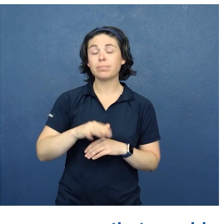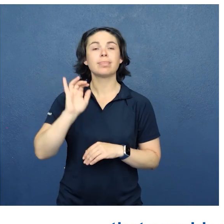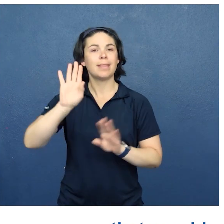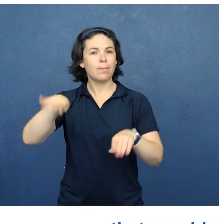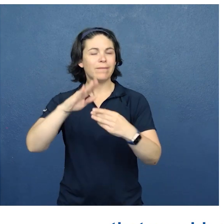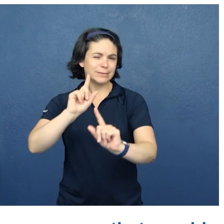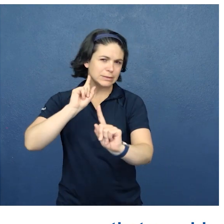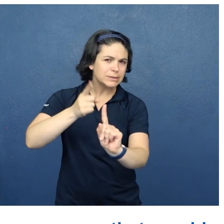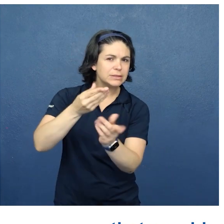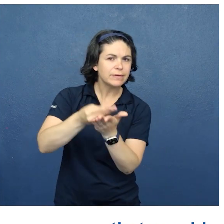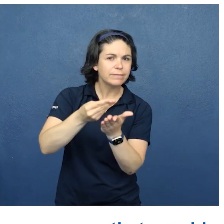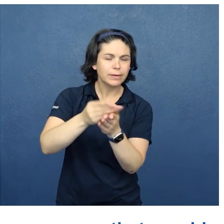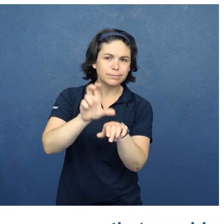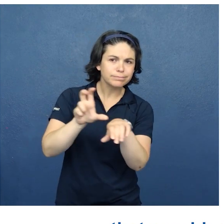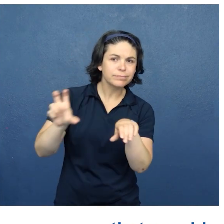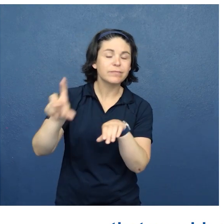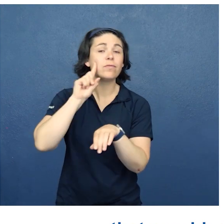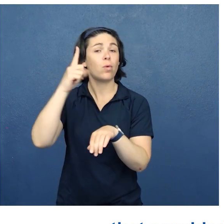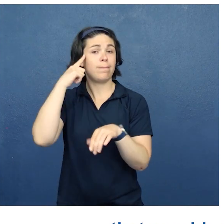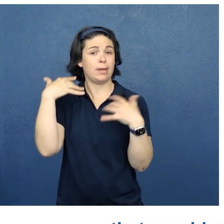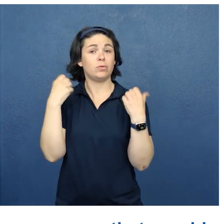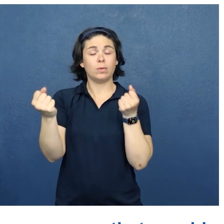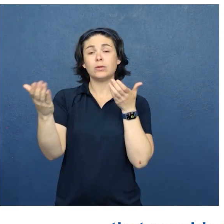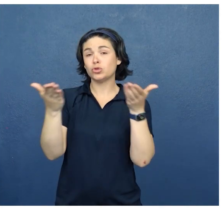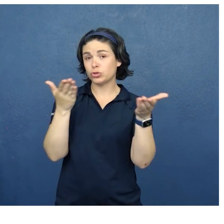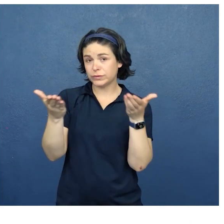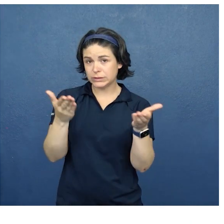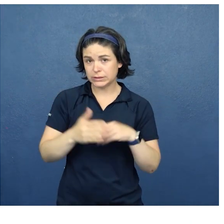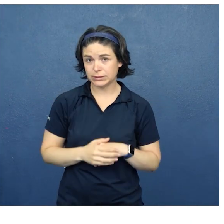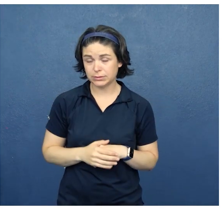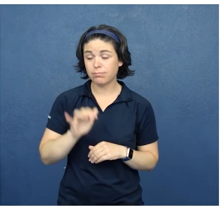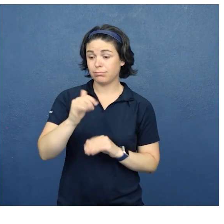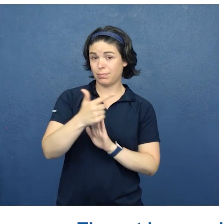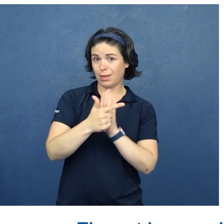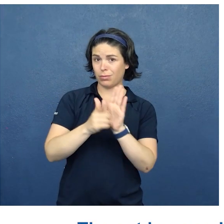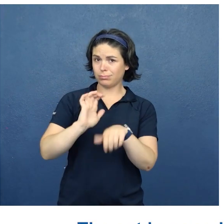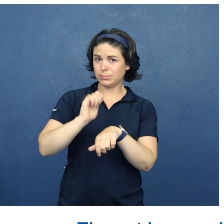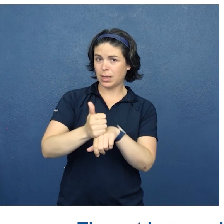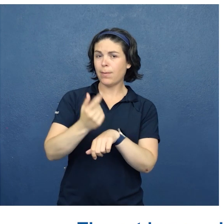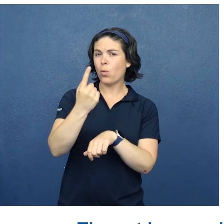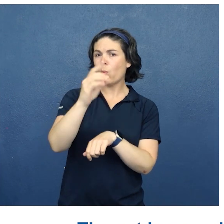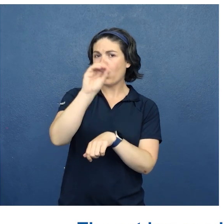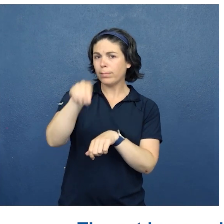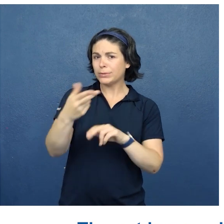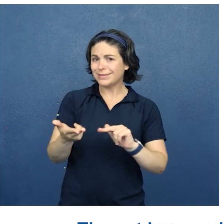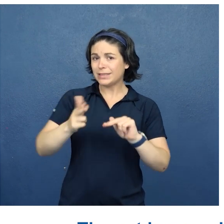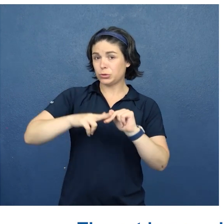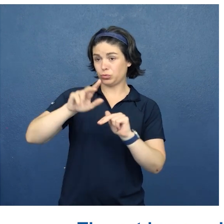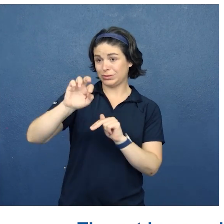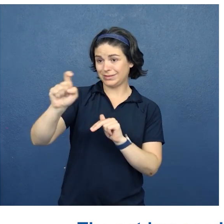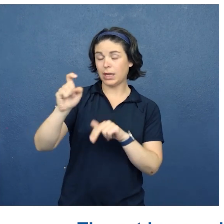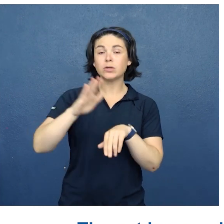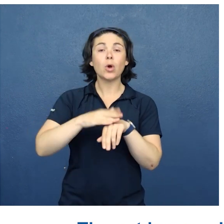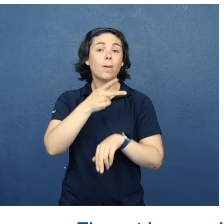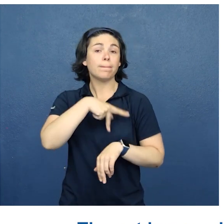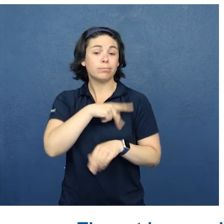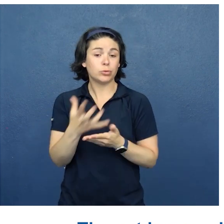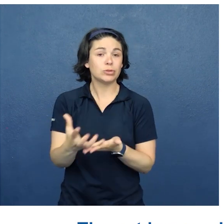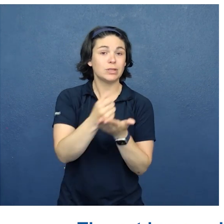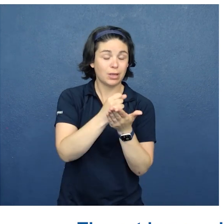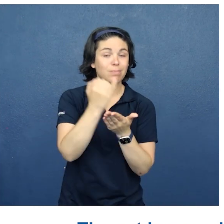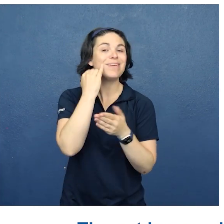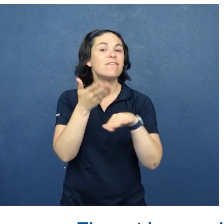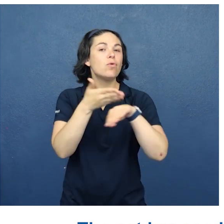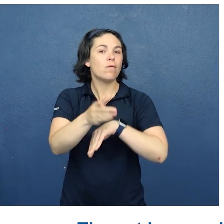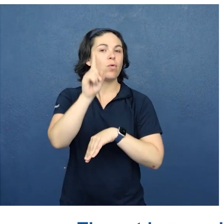provided specific funding for public mental health services. The act imposed a 1% taxation on personal income